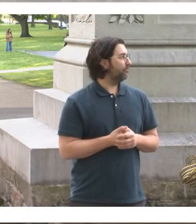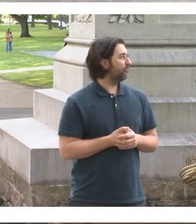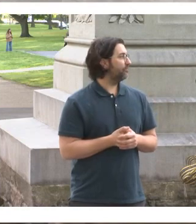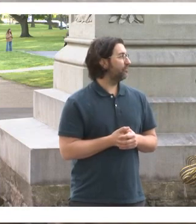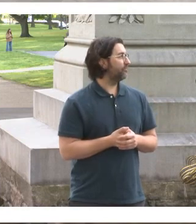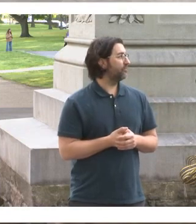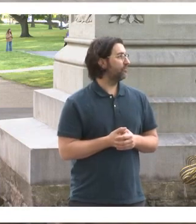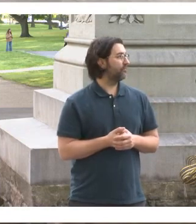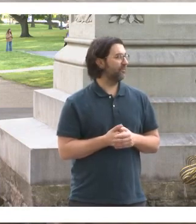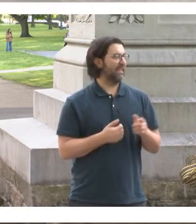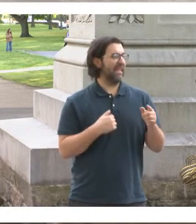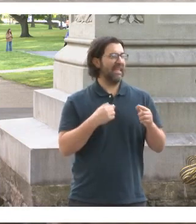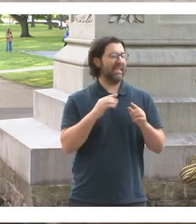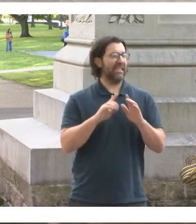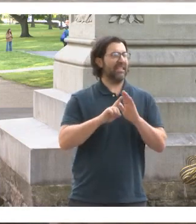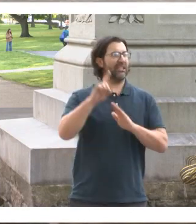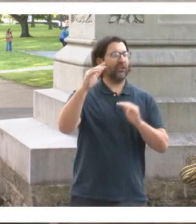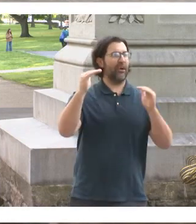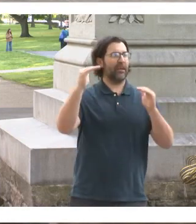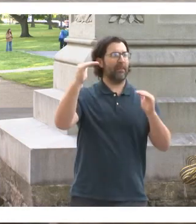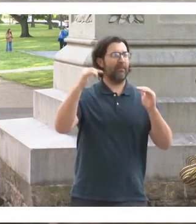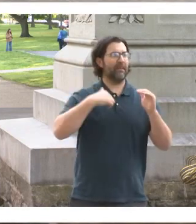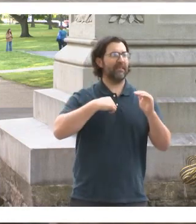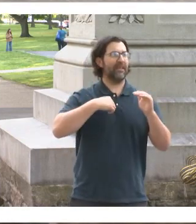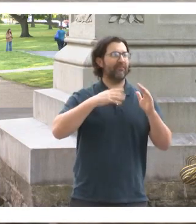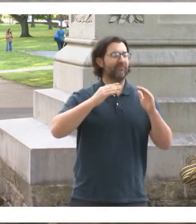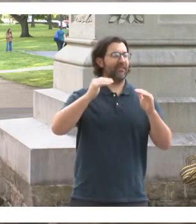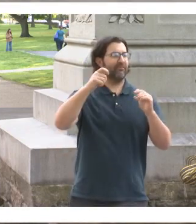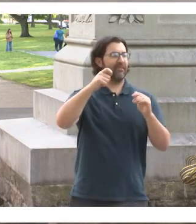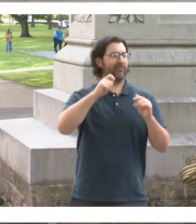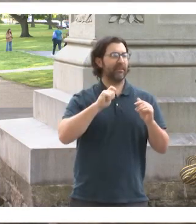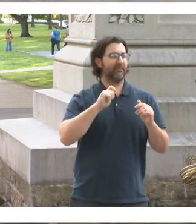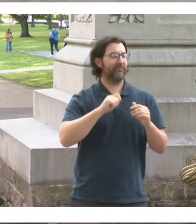He is a little bit taller than I am, even with heels on.